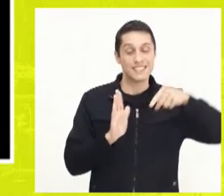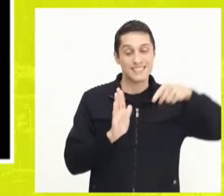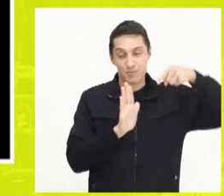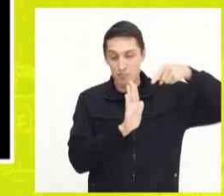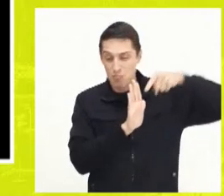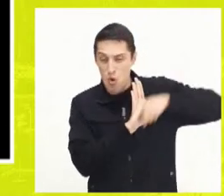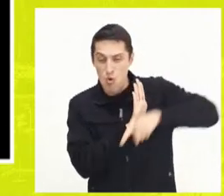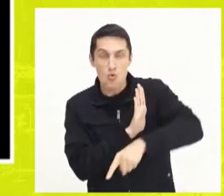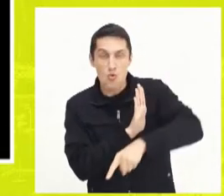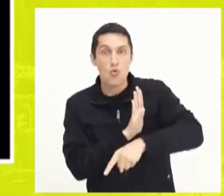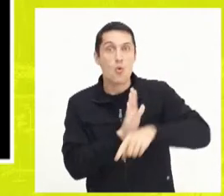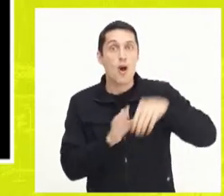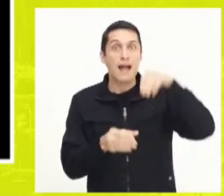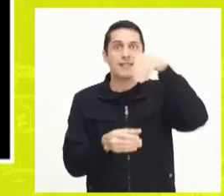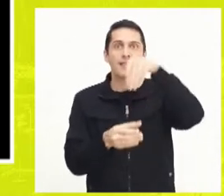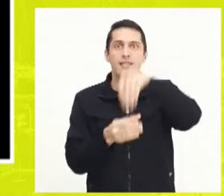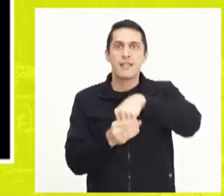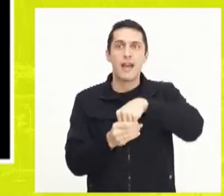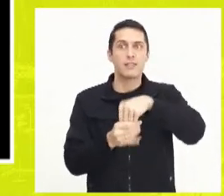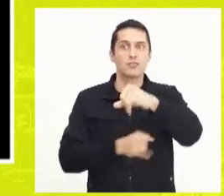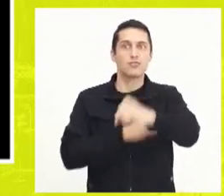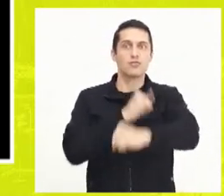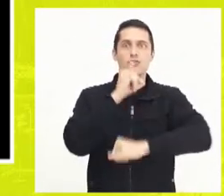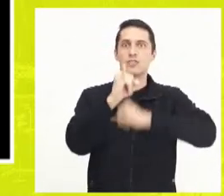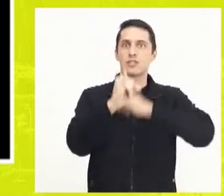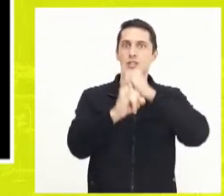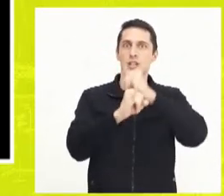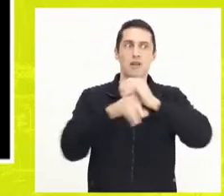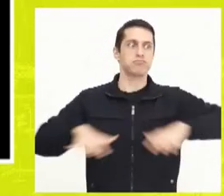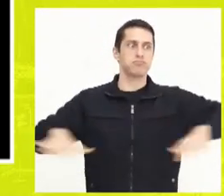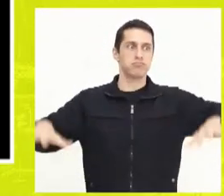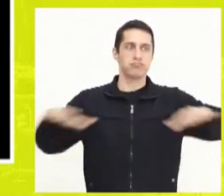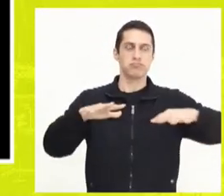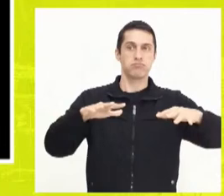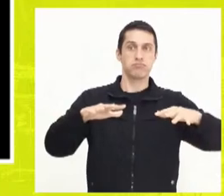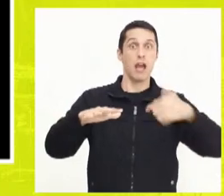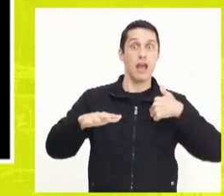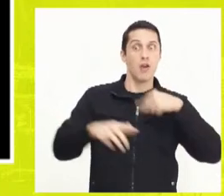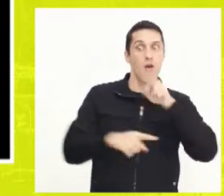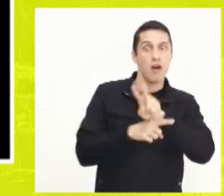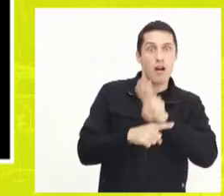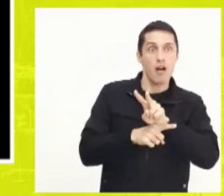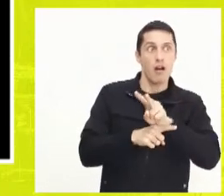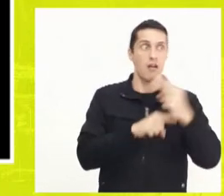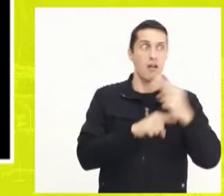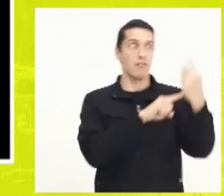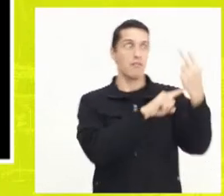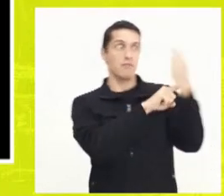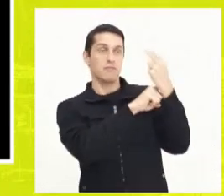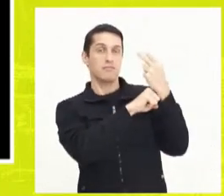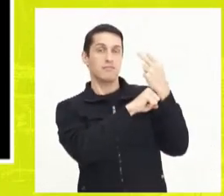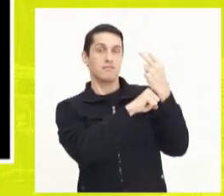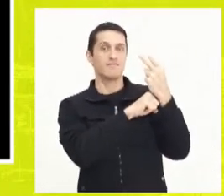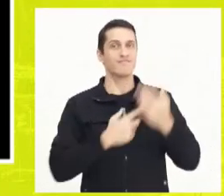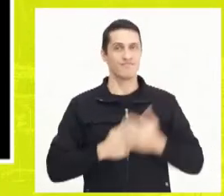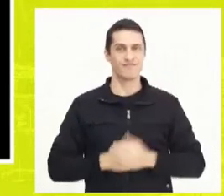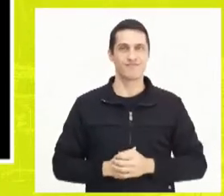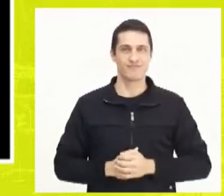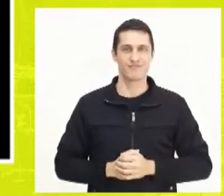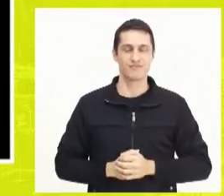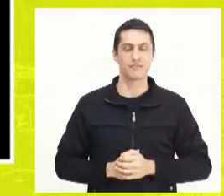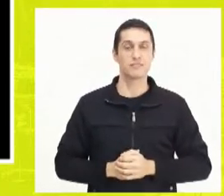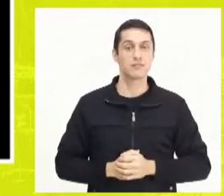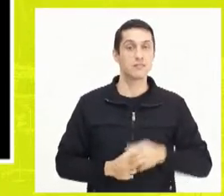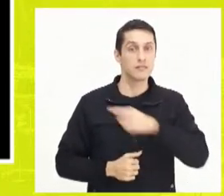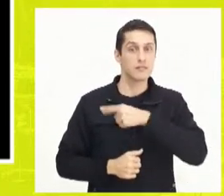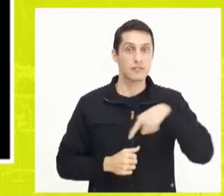deep dope in a digital life in which we are survivors and